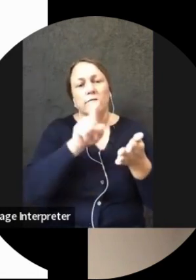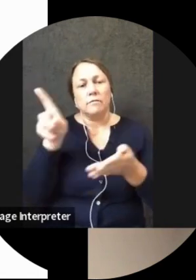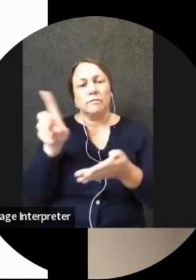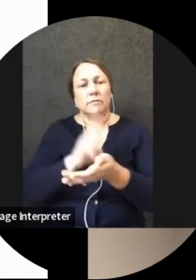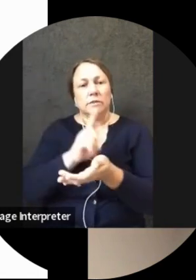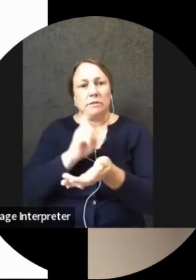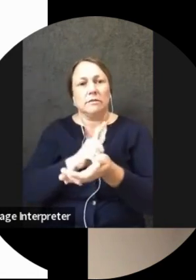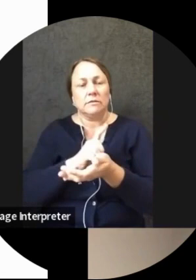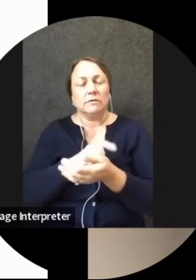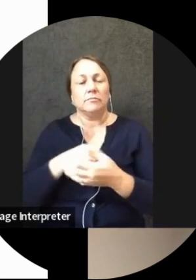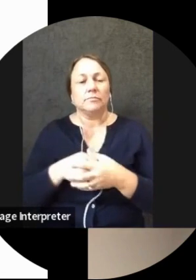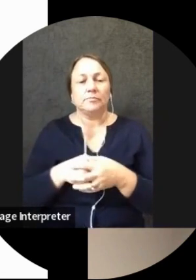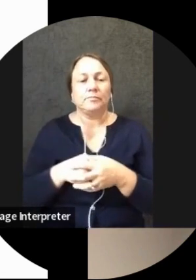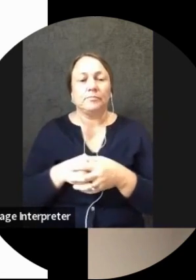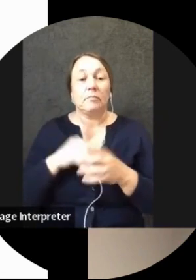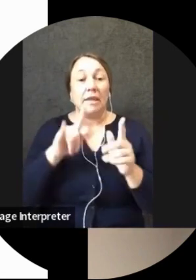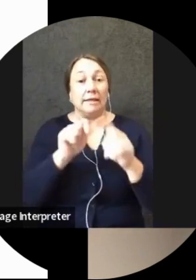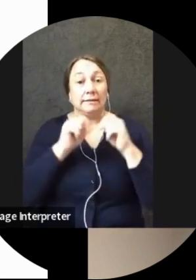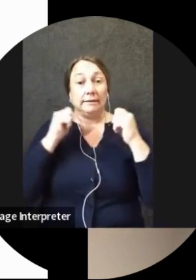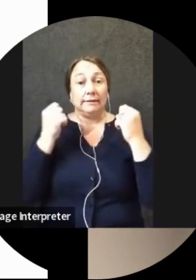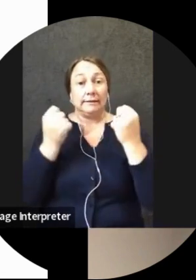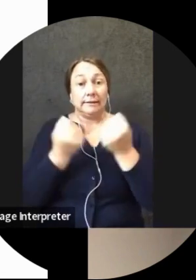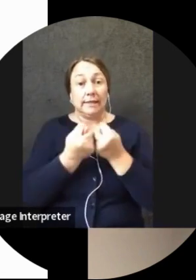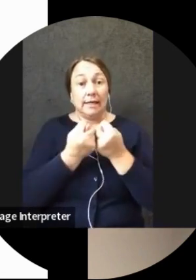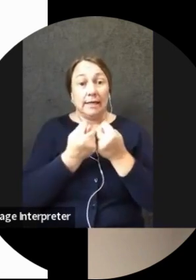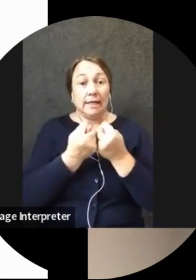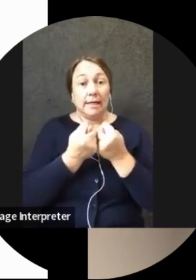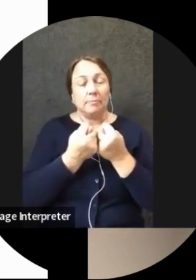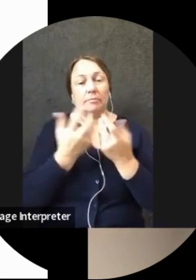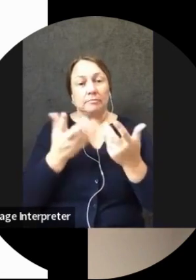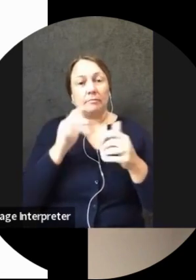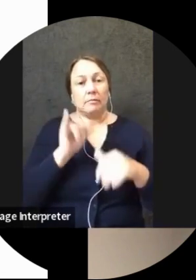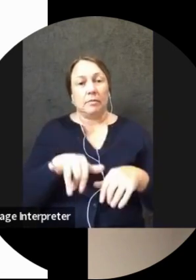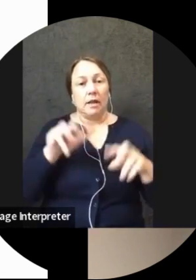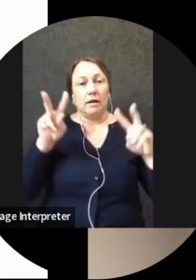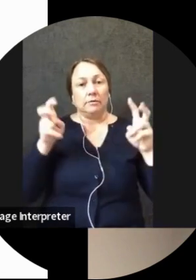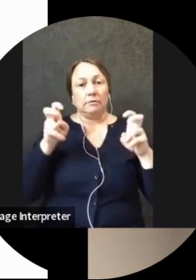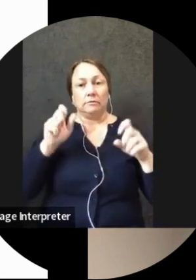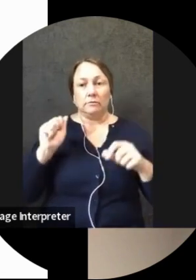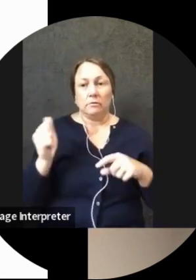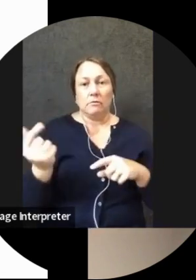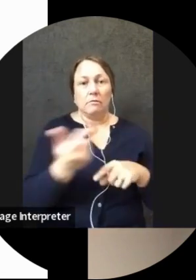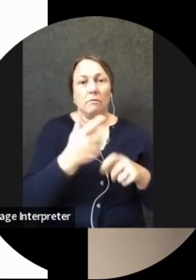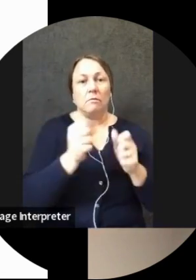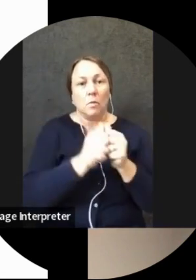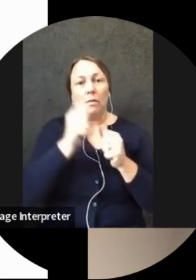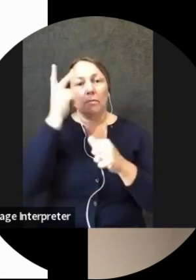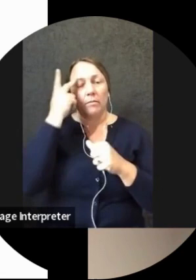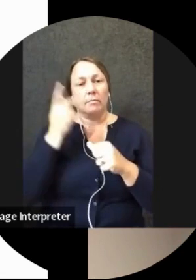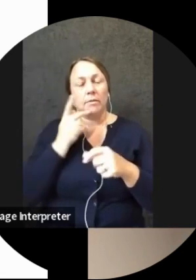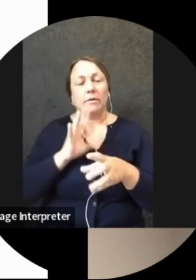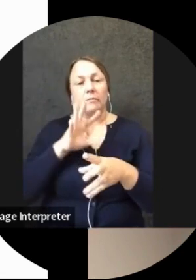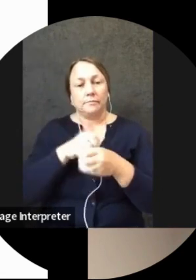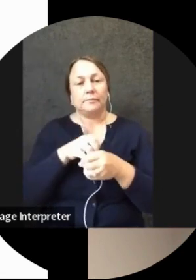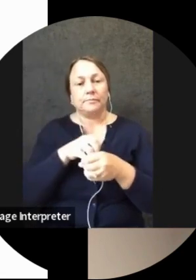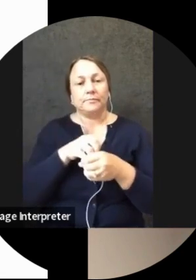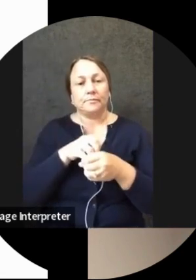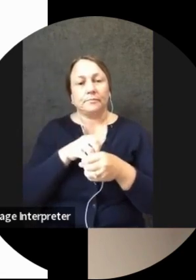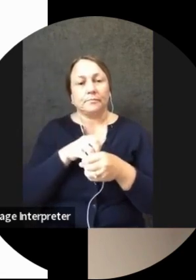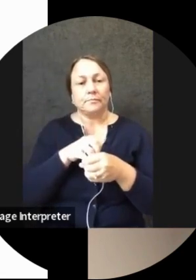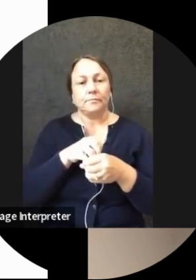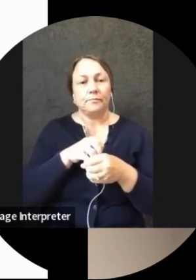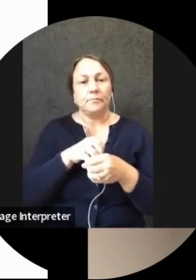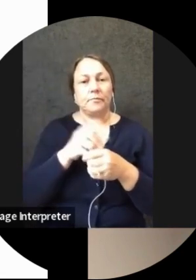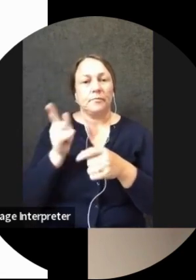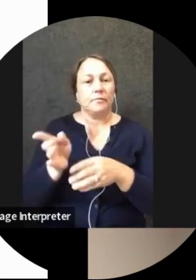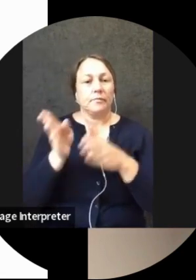The team, which the parent is part of, then determines actually, let's go to the next slide because